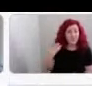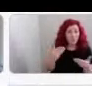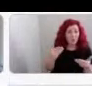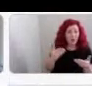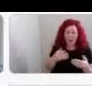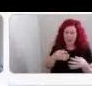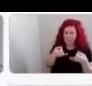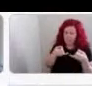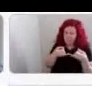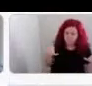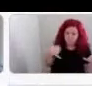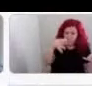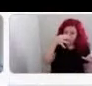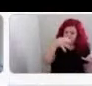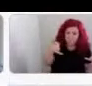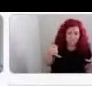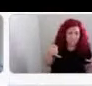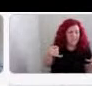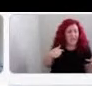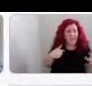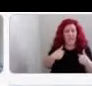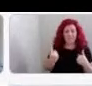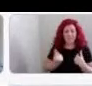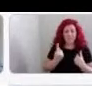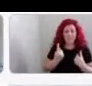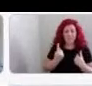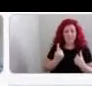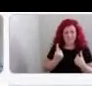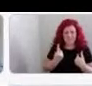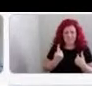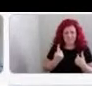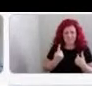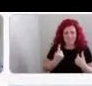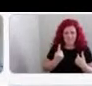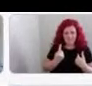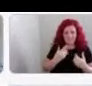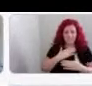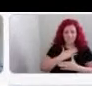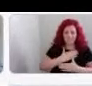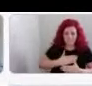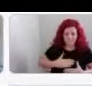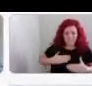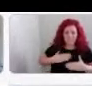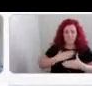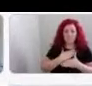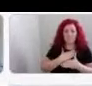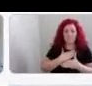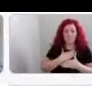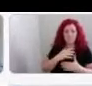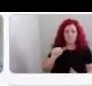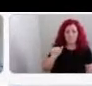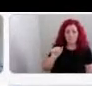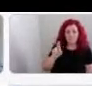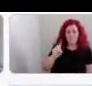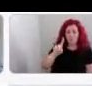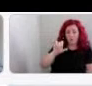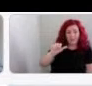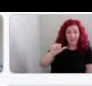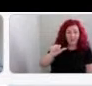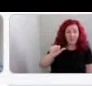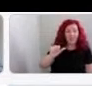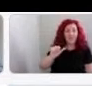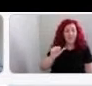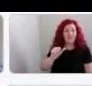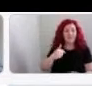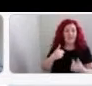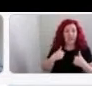border and i am somebody who um enjoys this arcadia area neighborhood i go up to the road